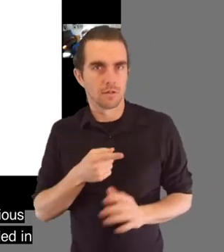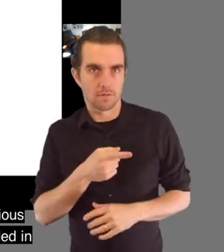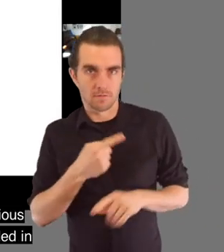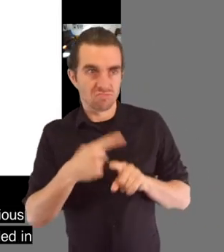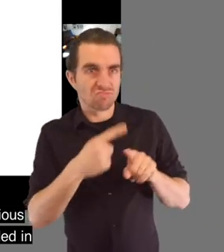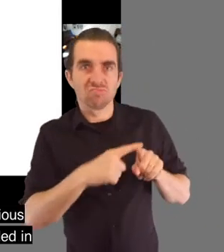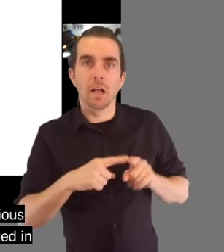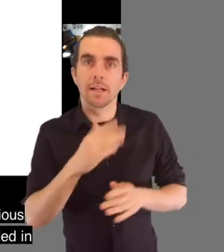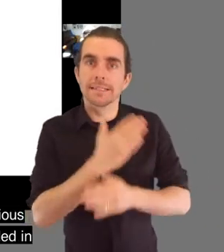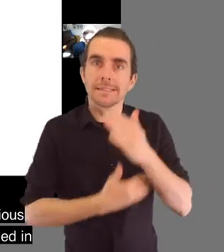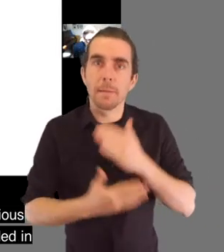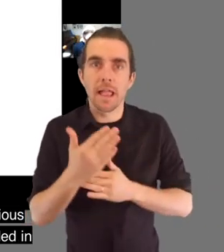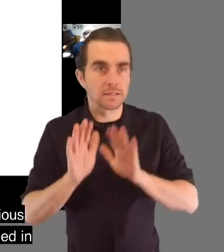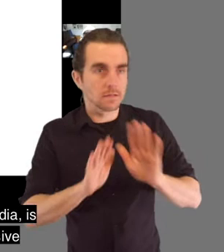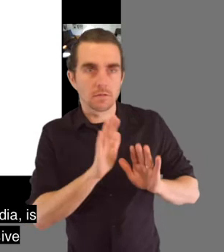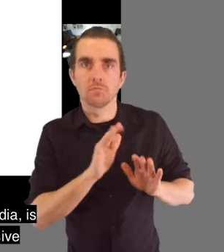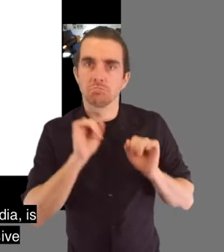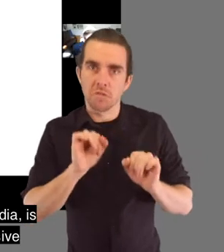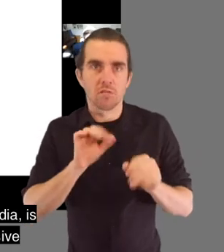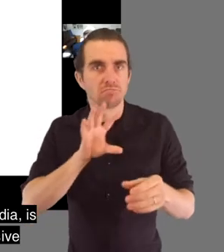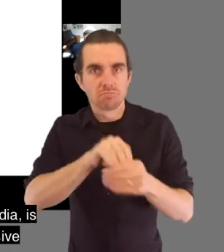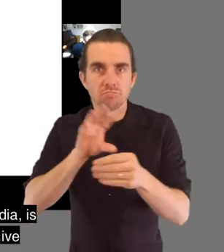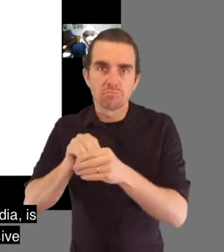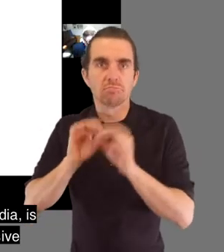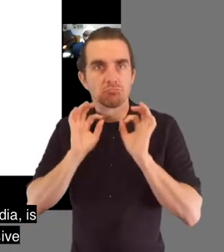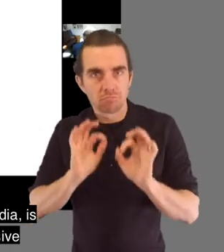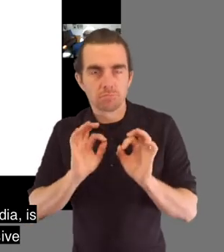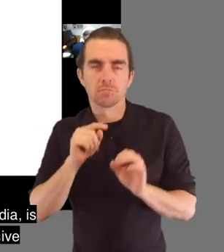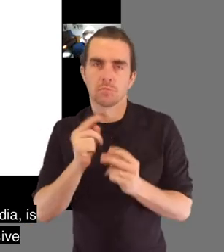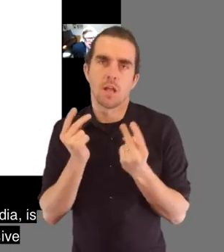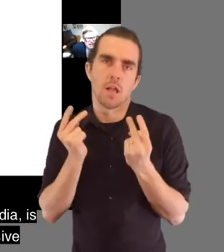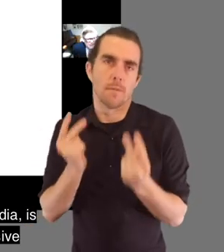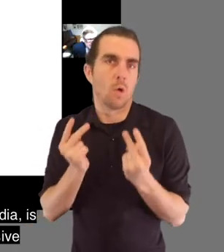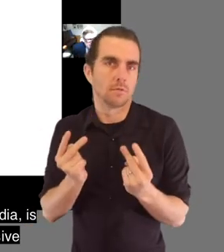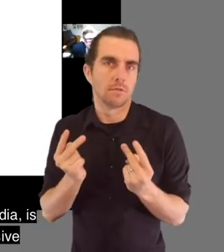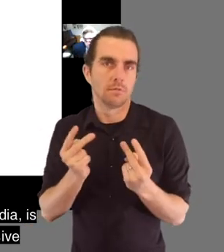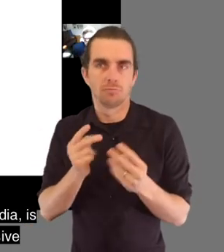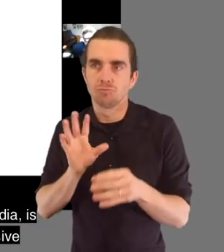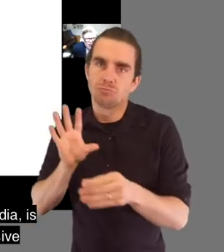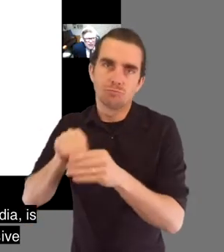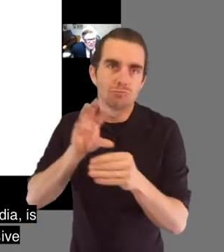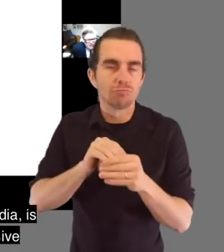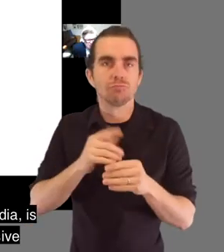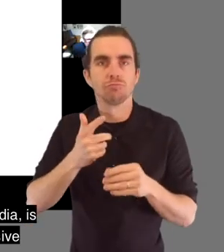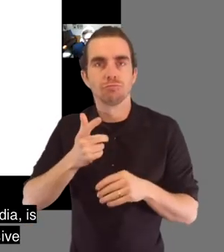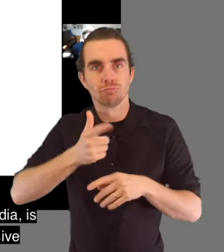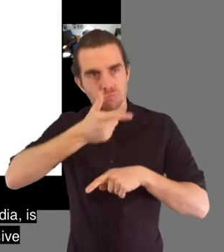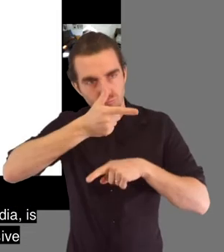impairing conditions being included in activities in society and in the media is a crucial thing in